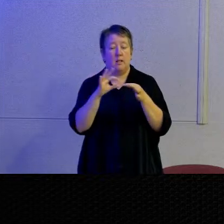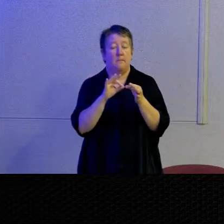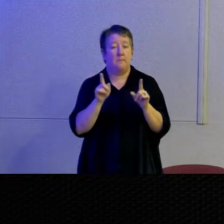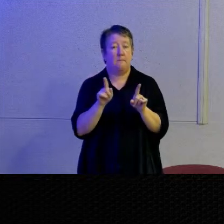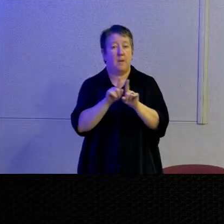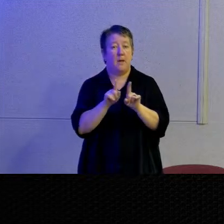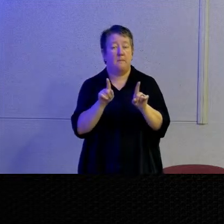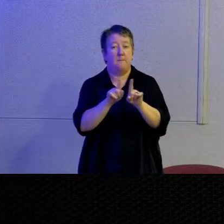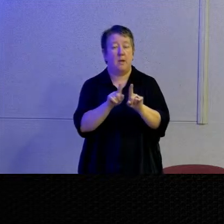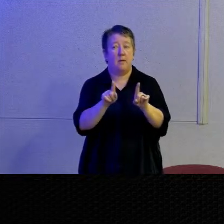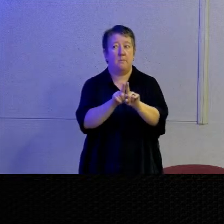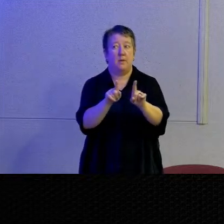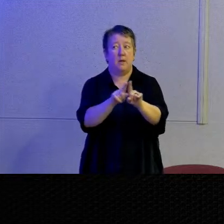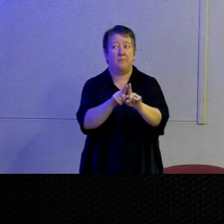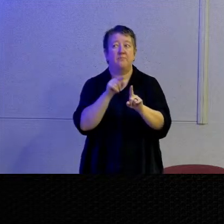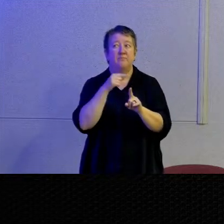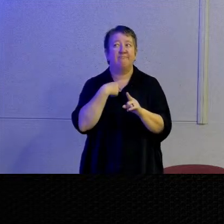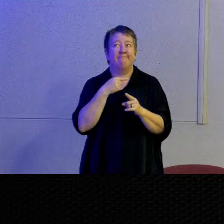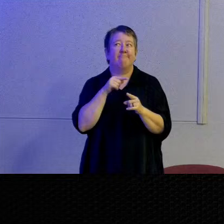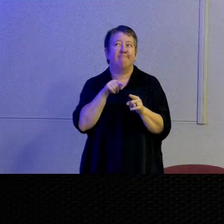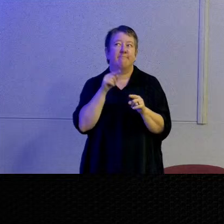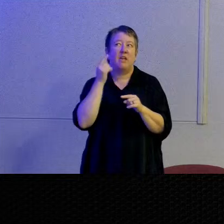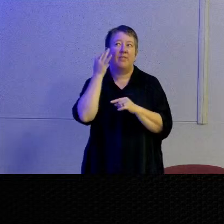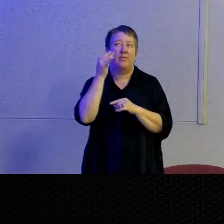a theory called supersymmetry.